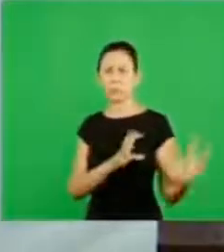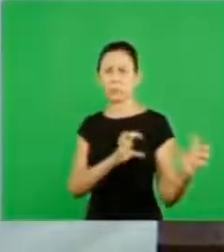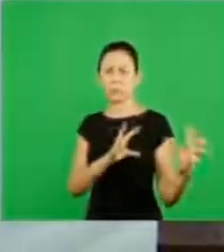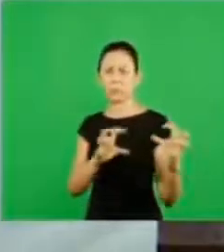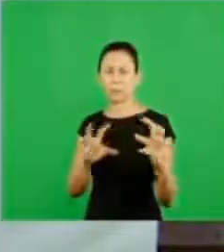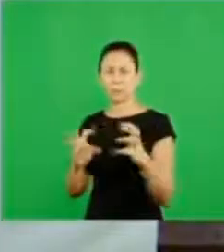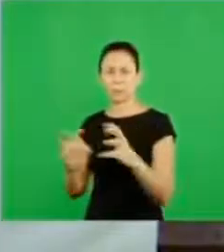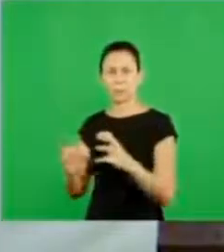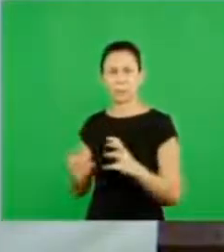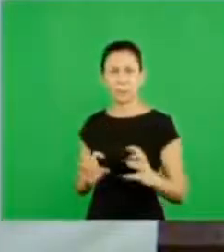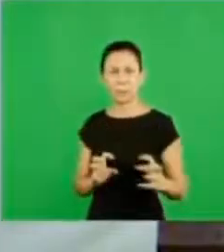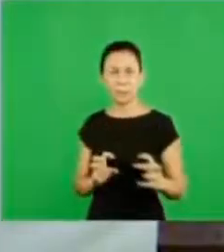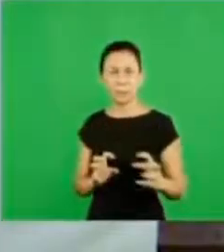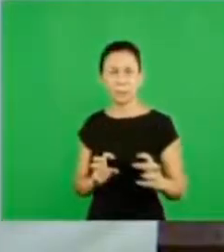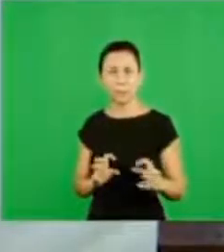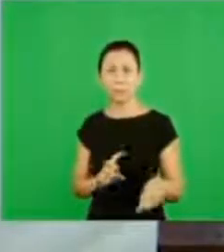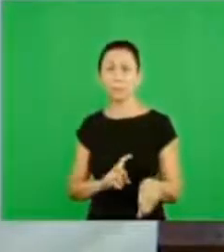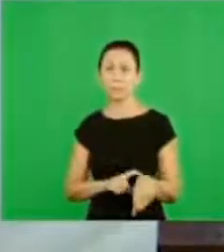there were blocks